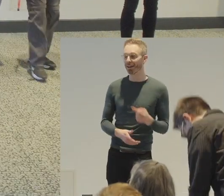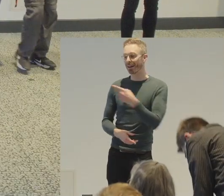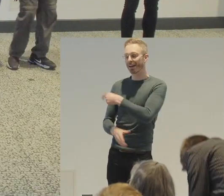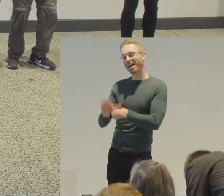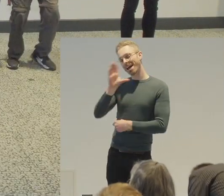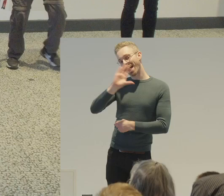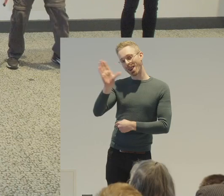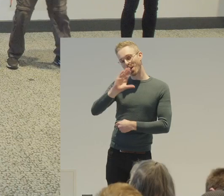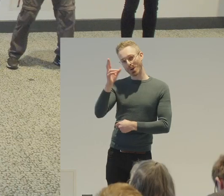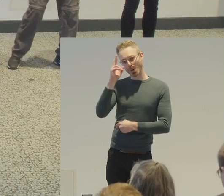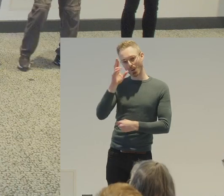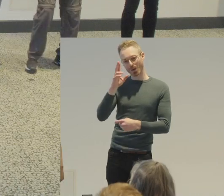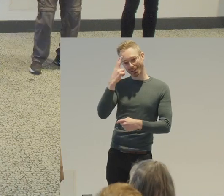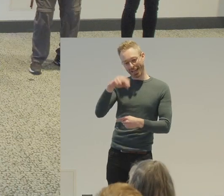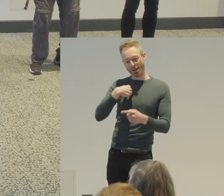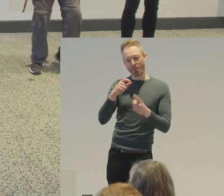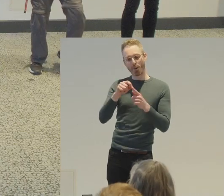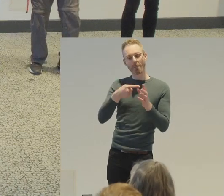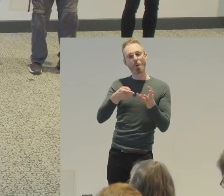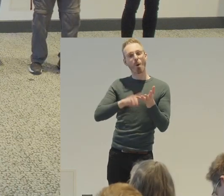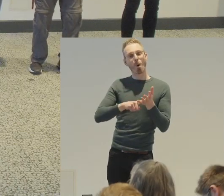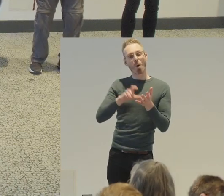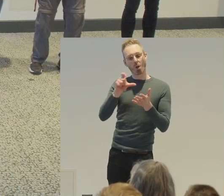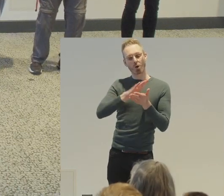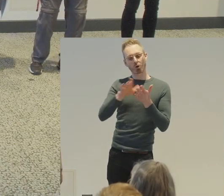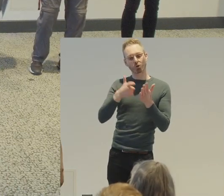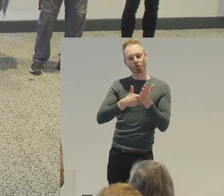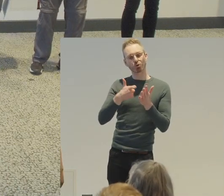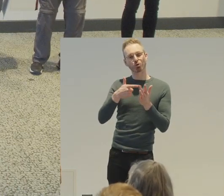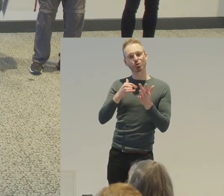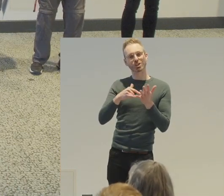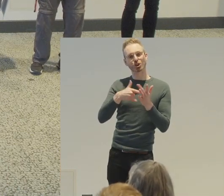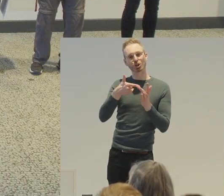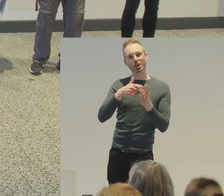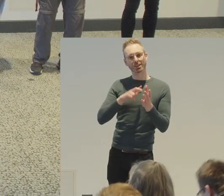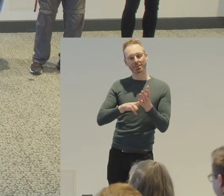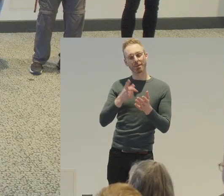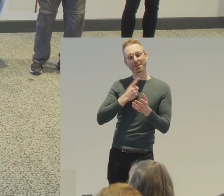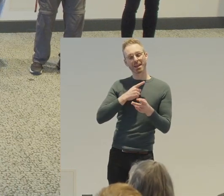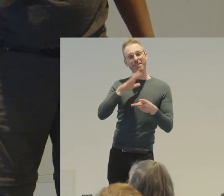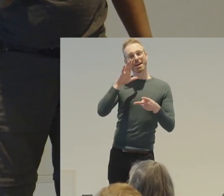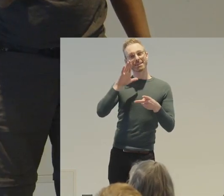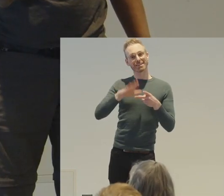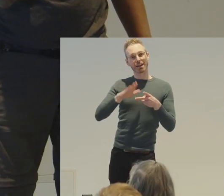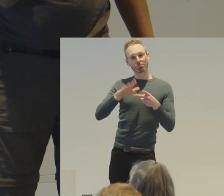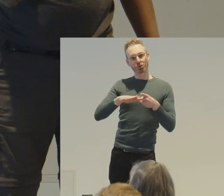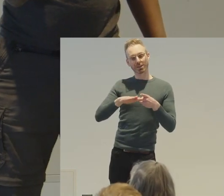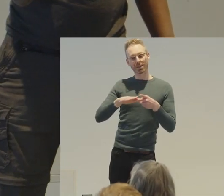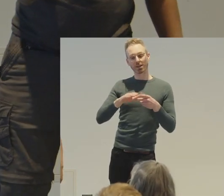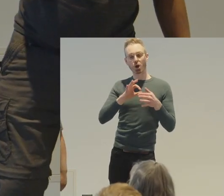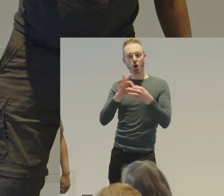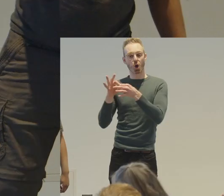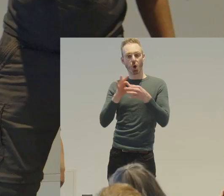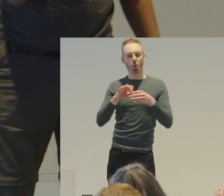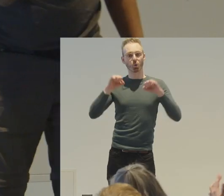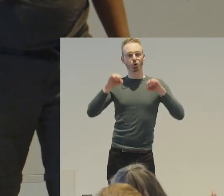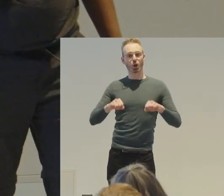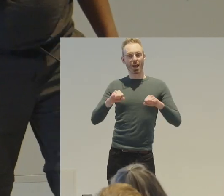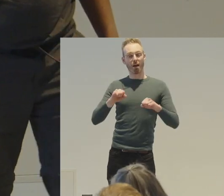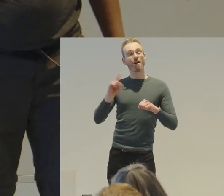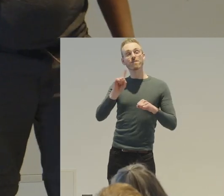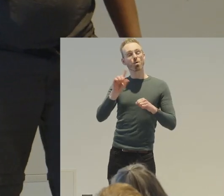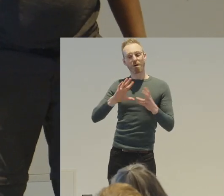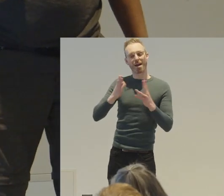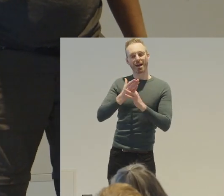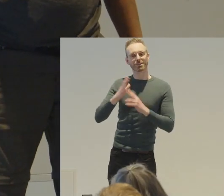Hello, everyone. My name is Paul Christian. I'm Deputy Coach of Access All Areas, and I'm also